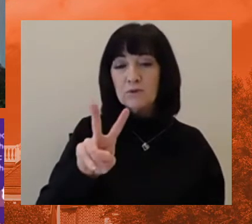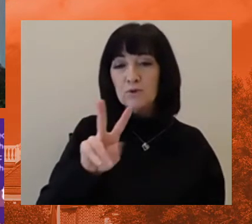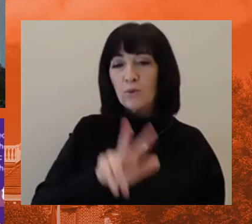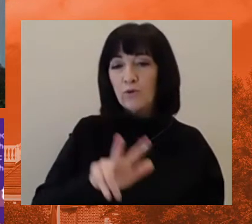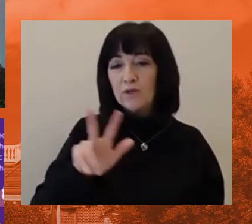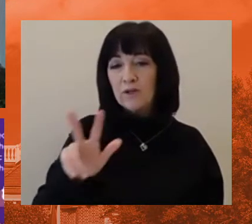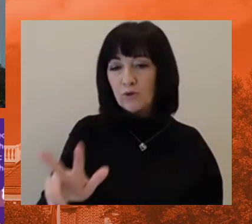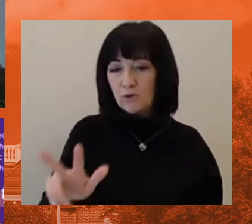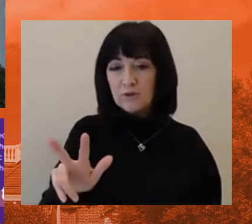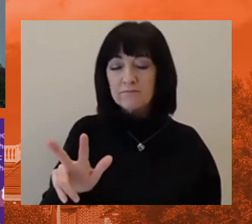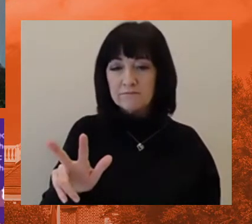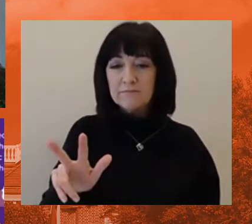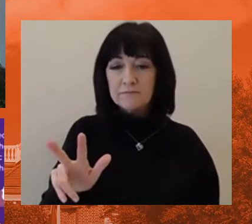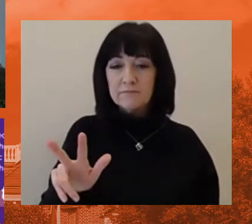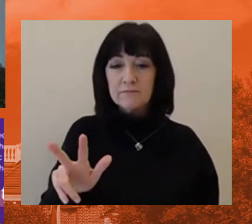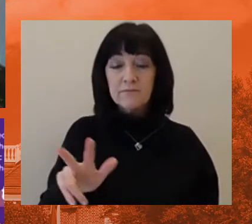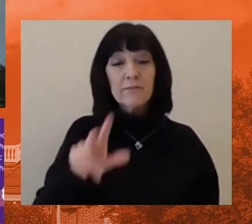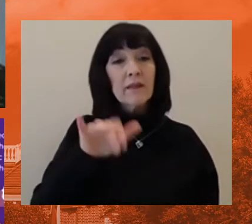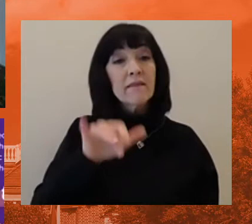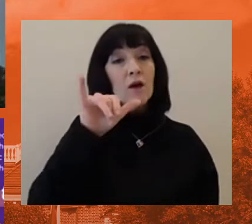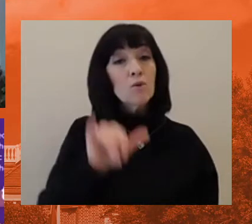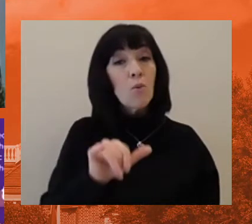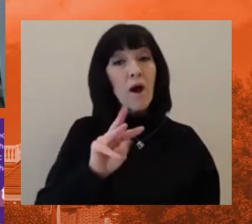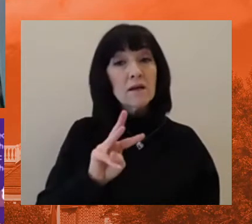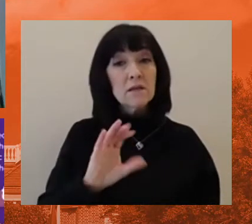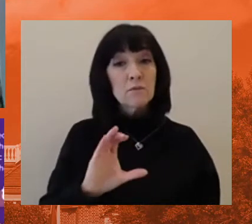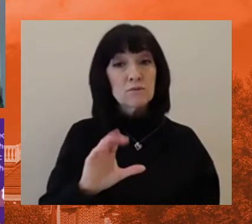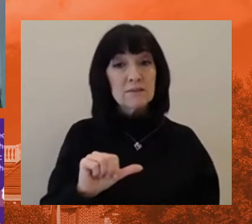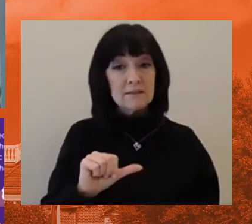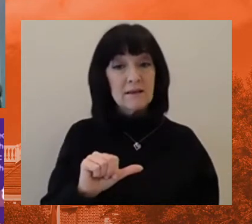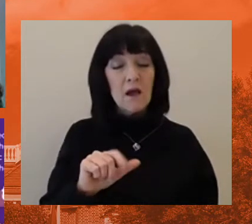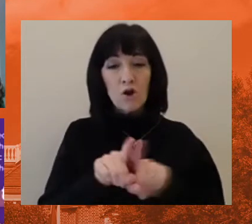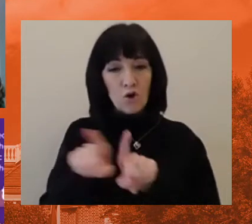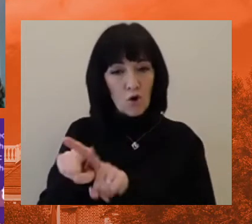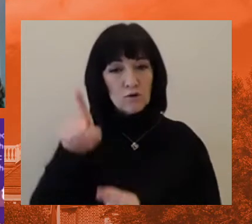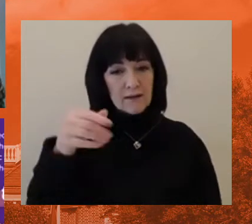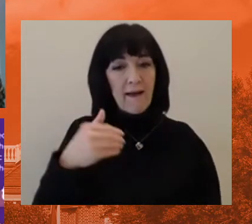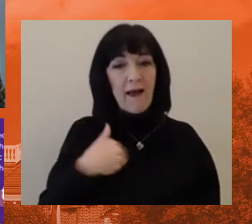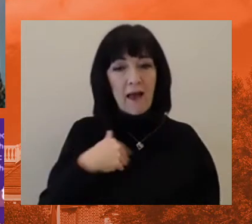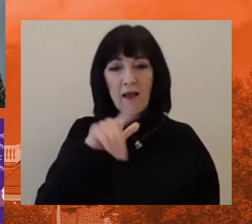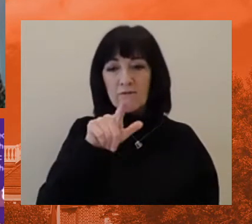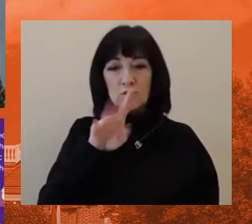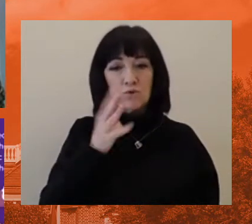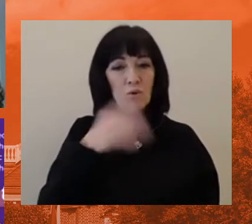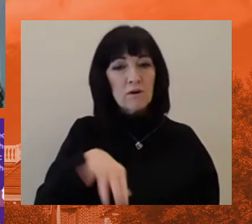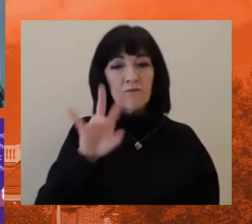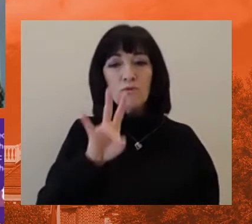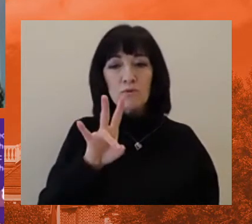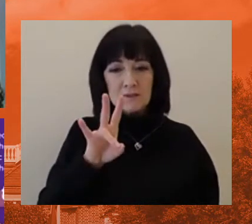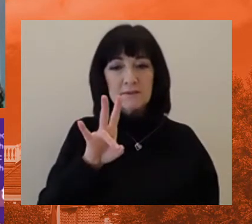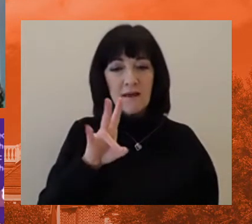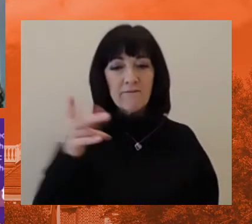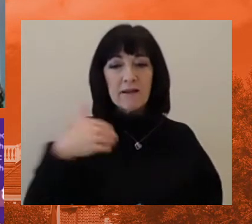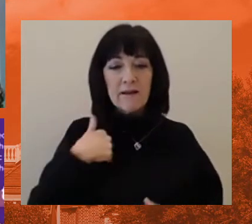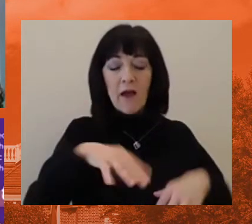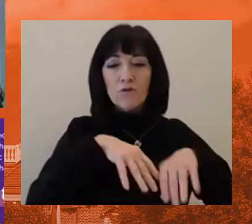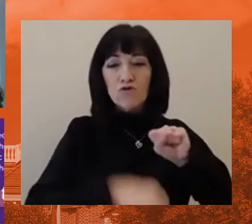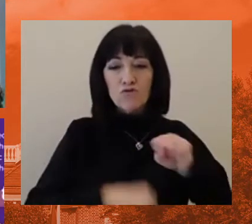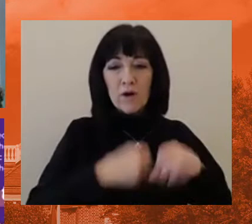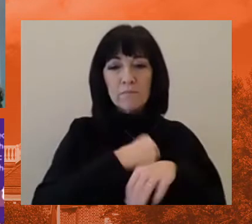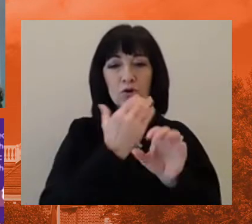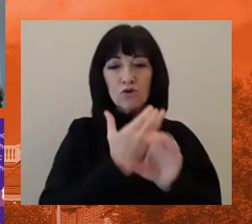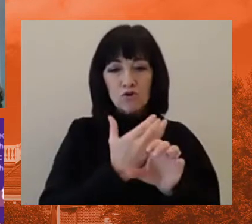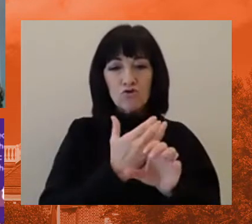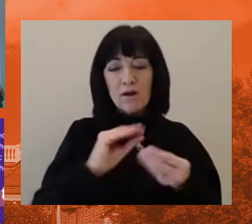800-799-7233. The YWCA offers a 24/7 rape crisis hotline. That number